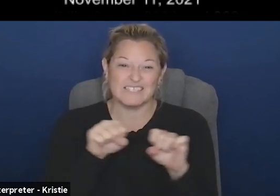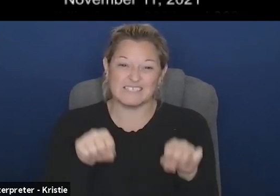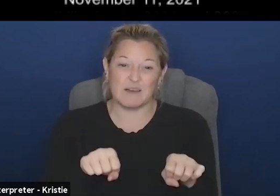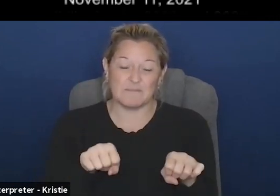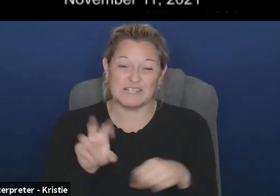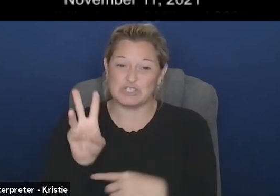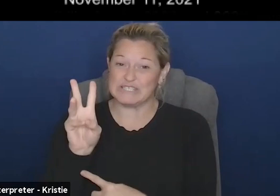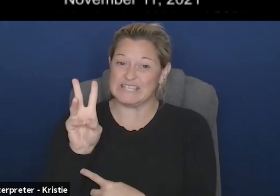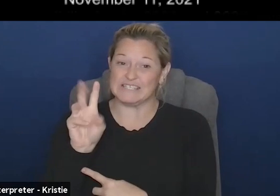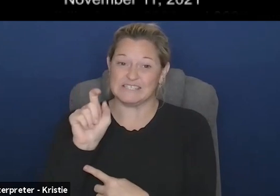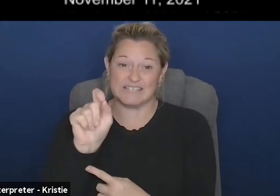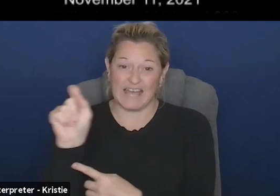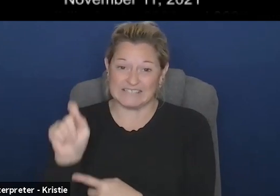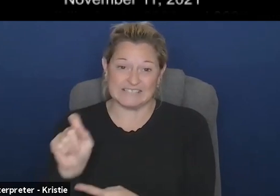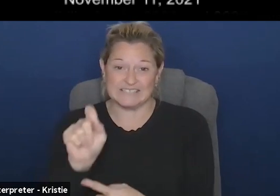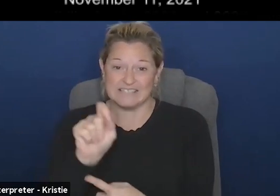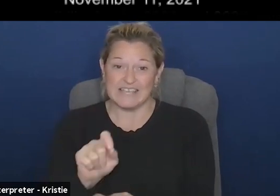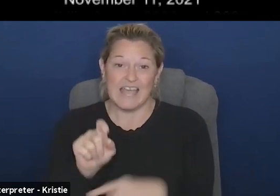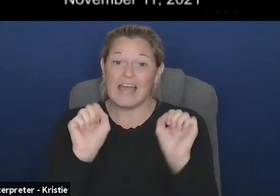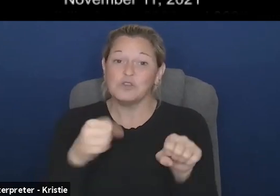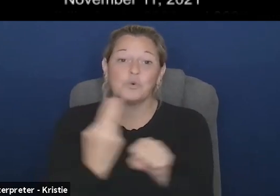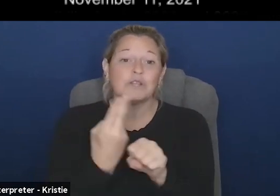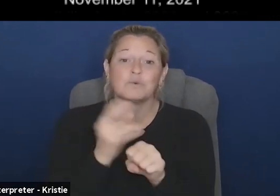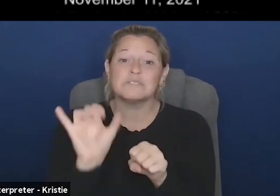can kind of use the way you need to use it.